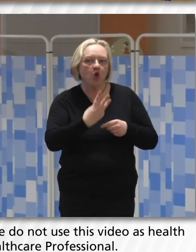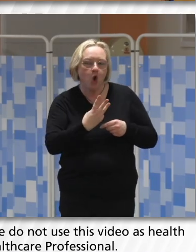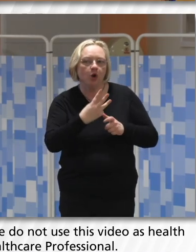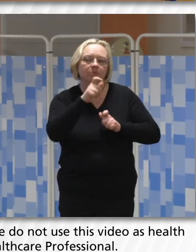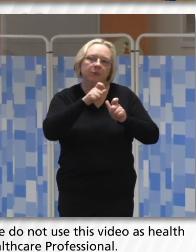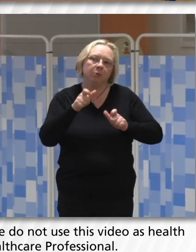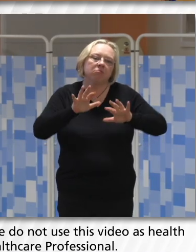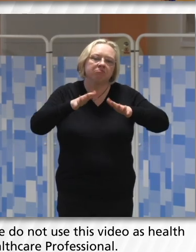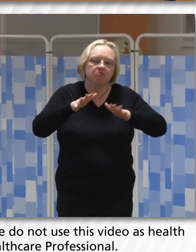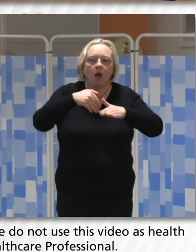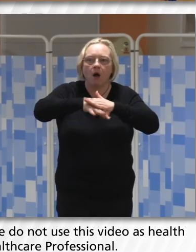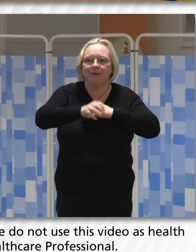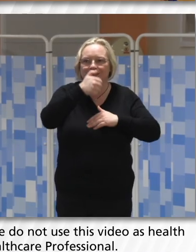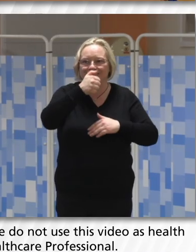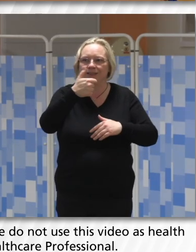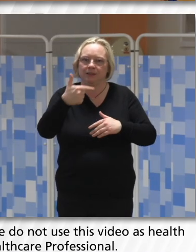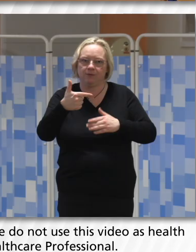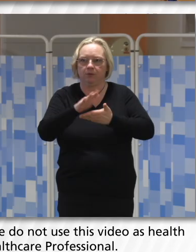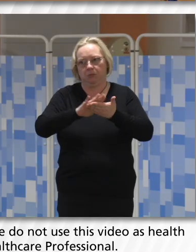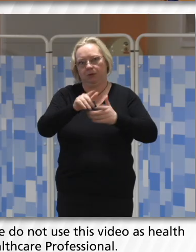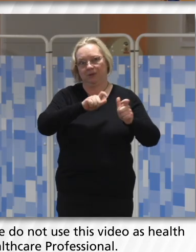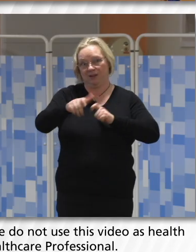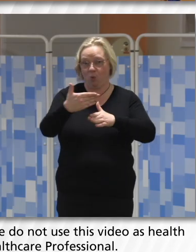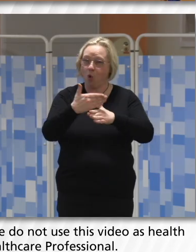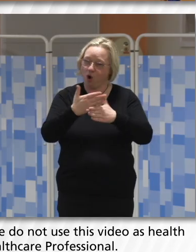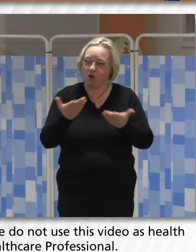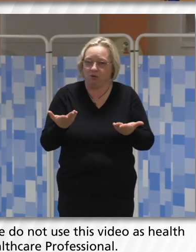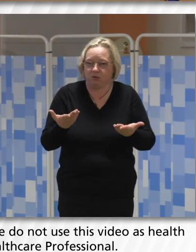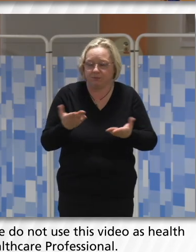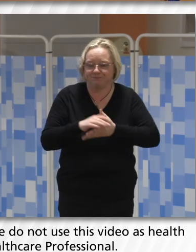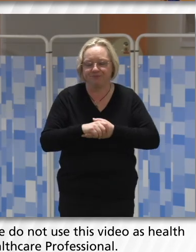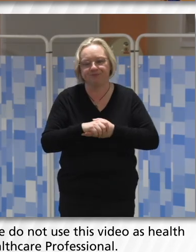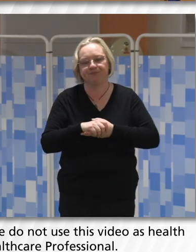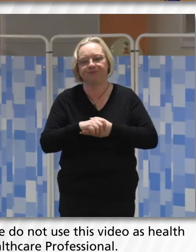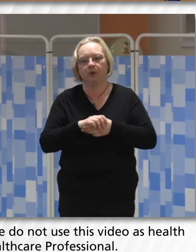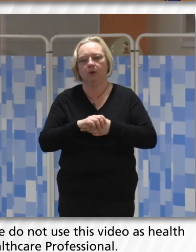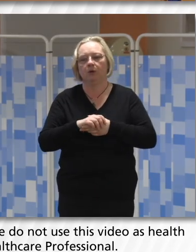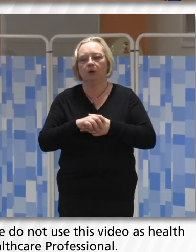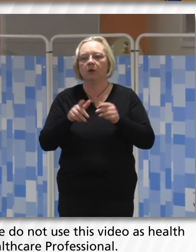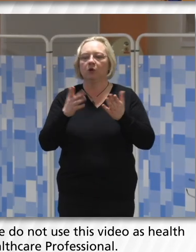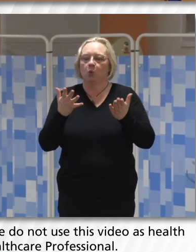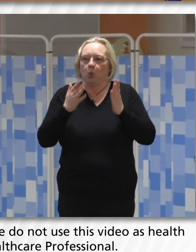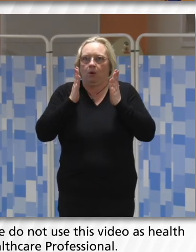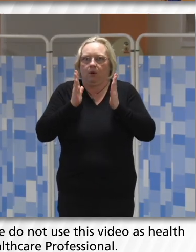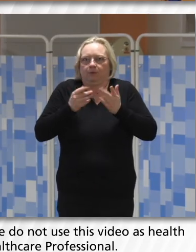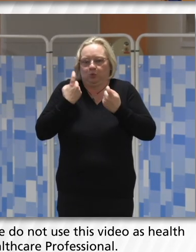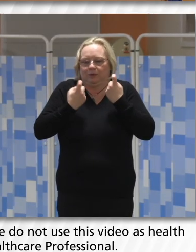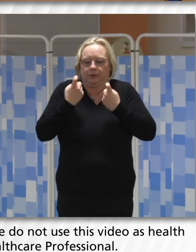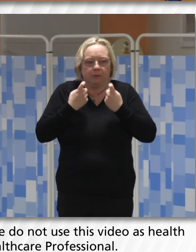So it does affect how people are living out their lives and also carrying on in their